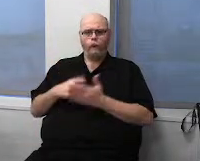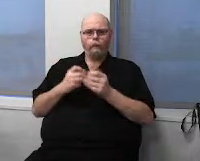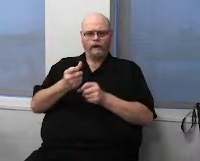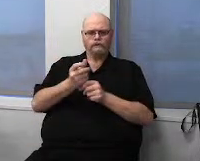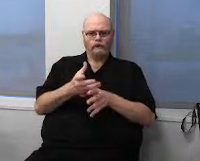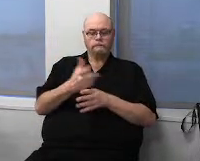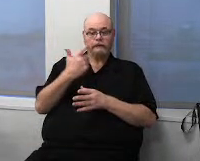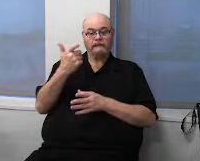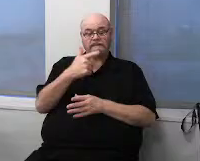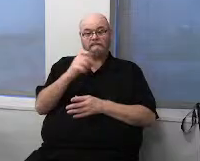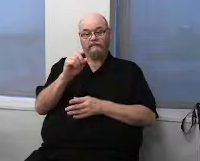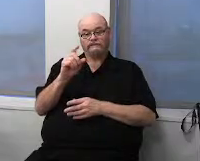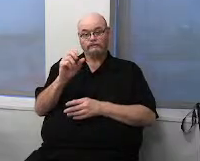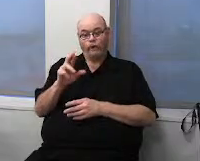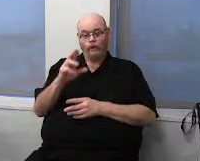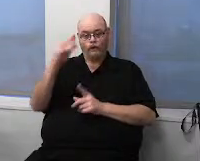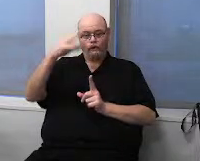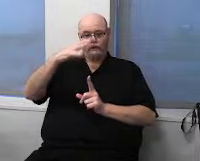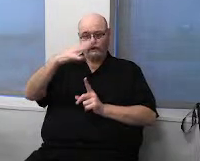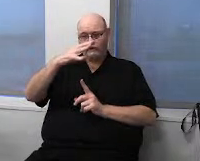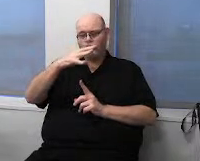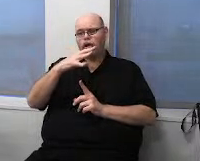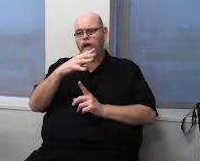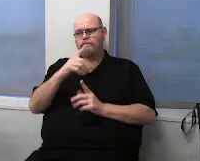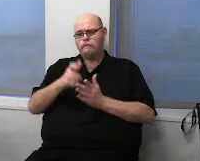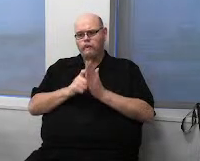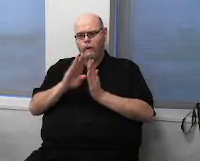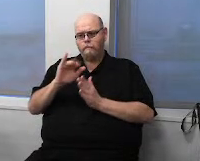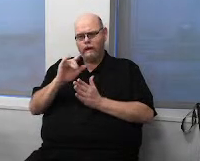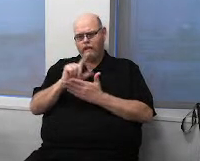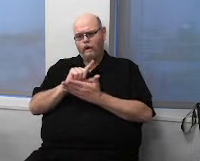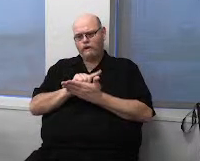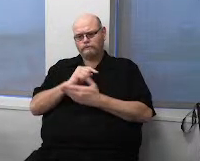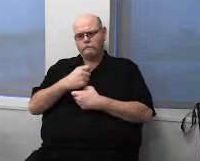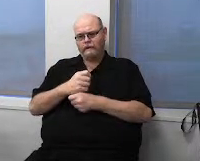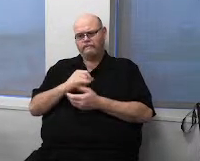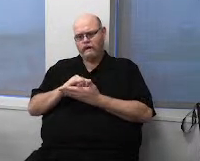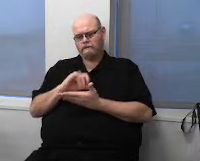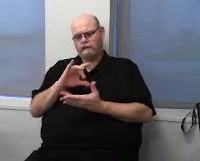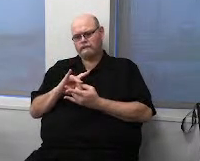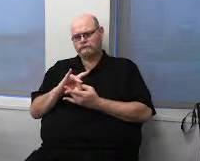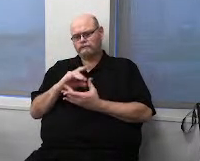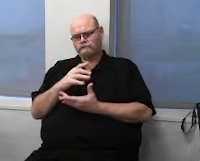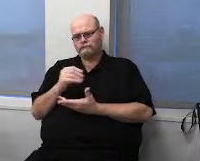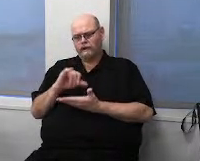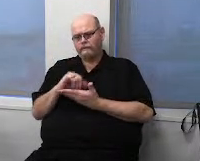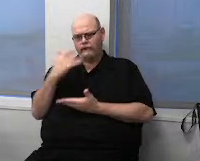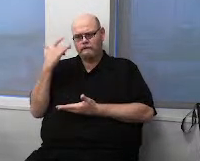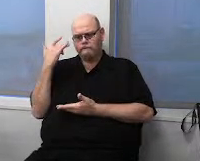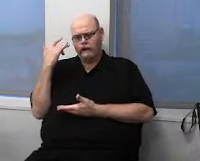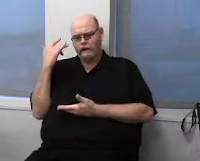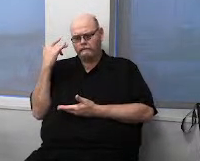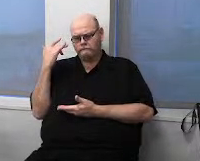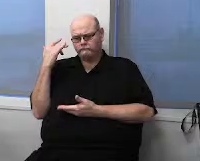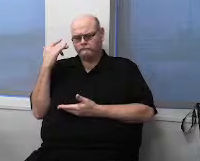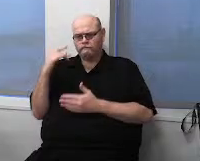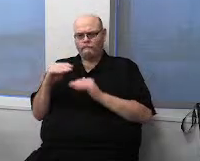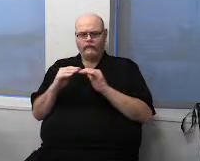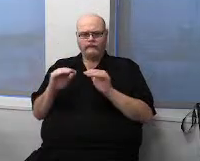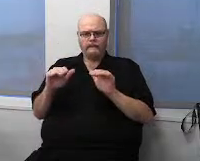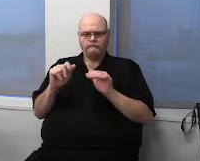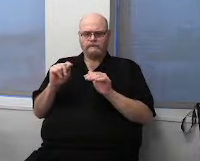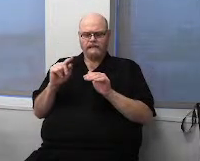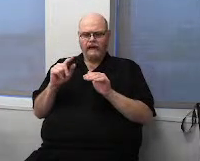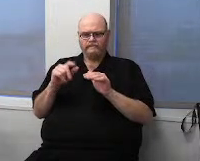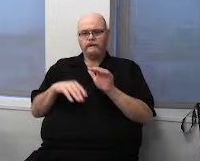what's generally a rooftop solar customer. We are required by law to make that connection, and that's why